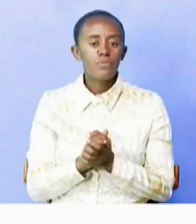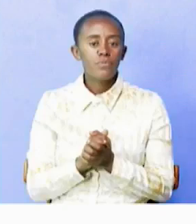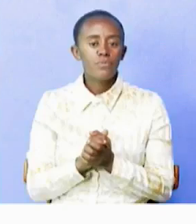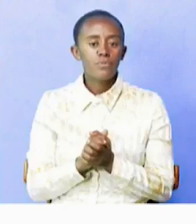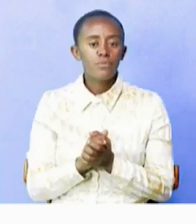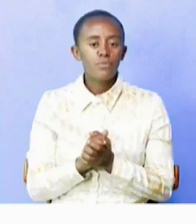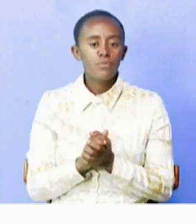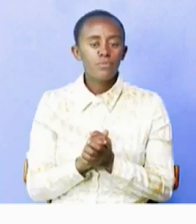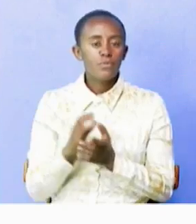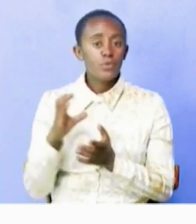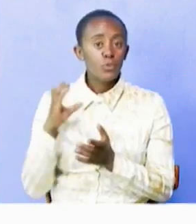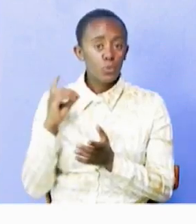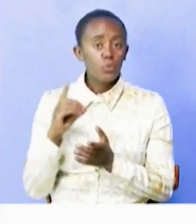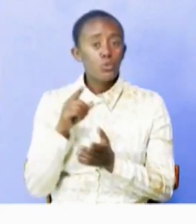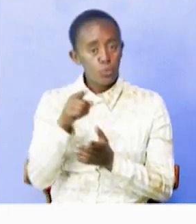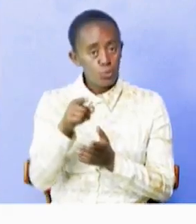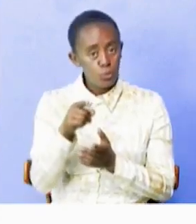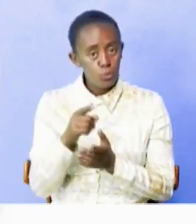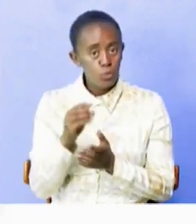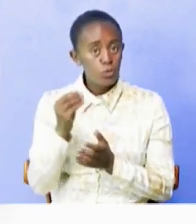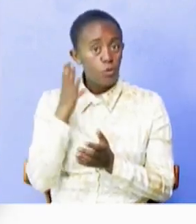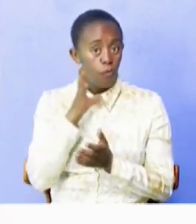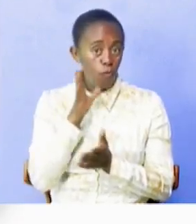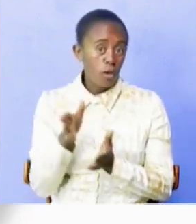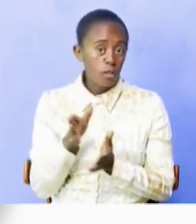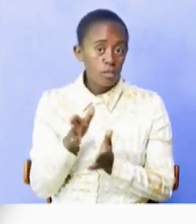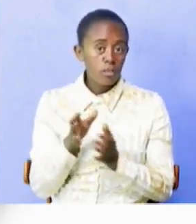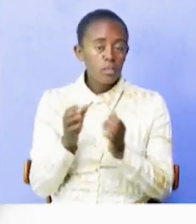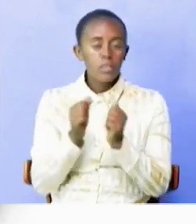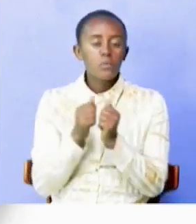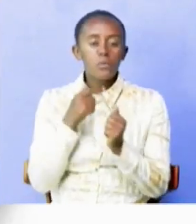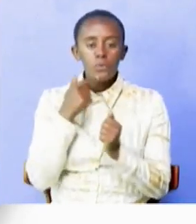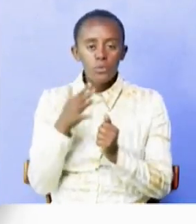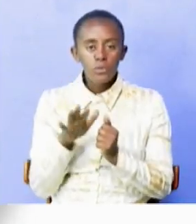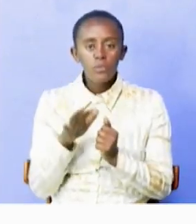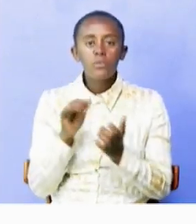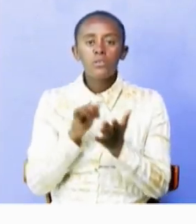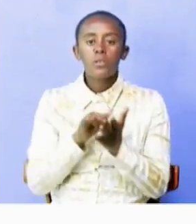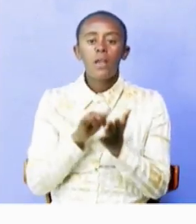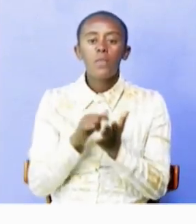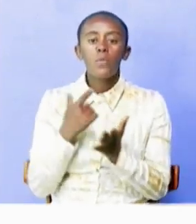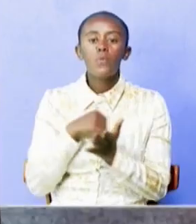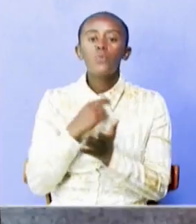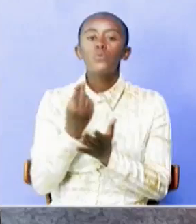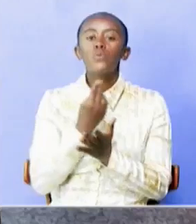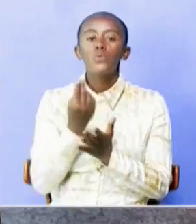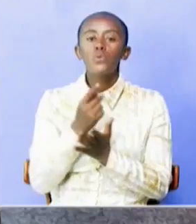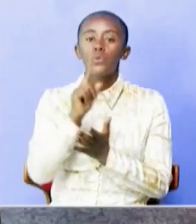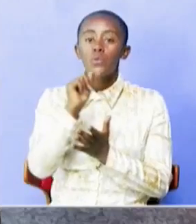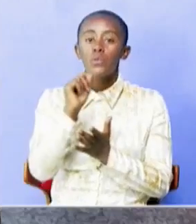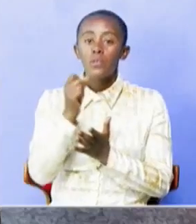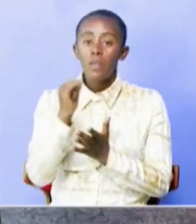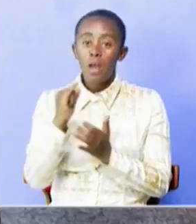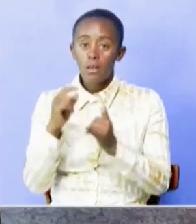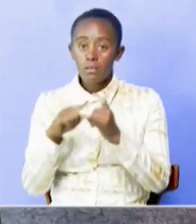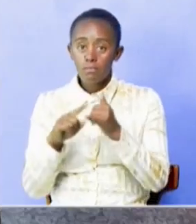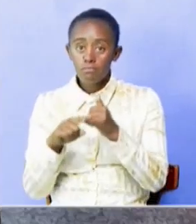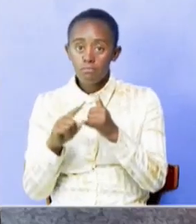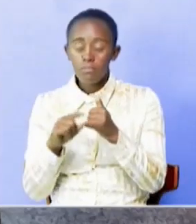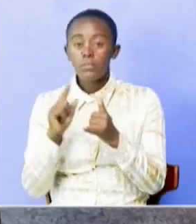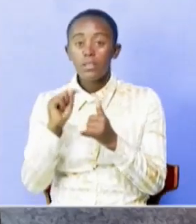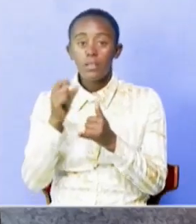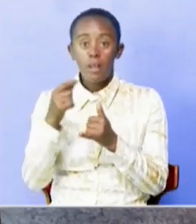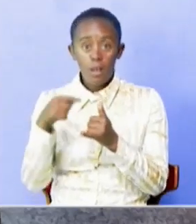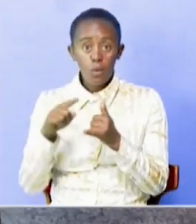could you? Don't forget, we said that we use tag question. Whenever we're making